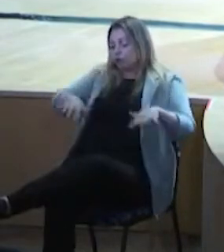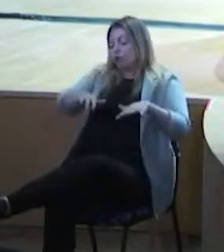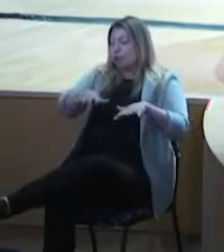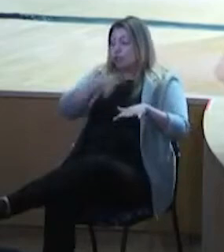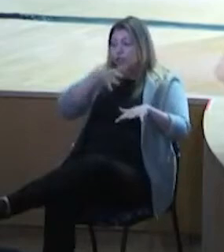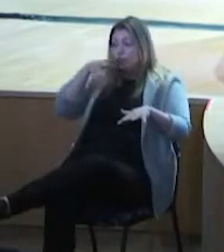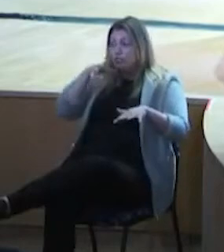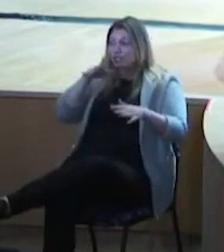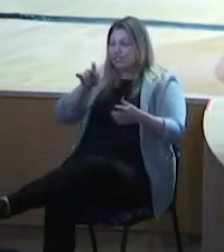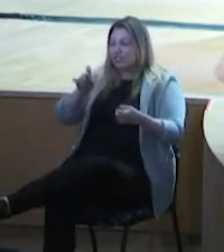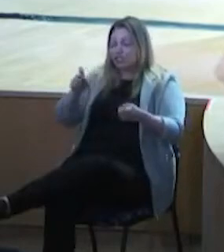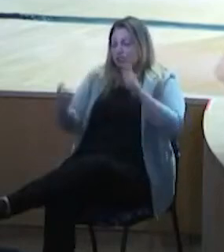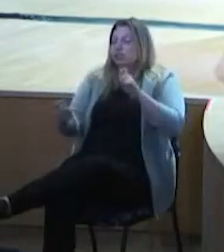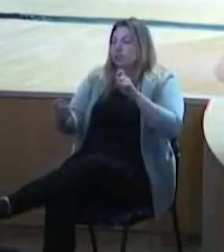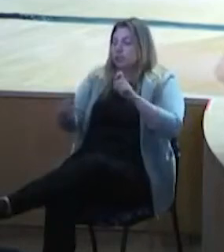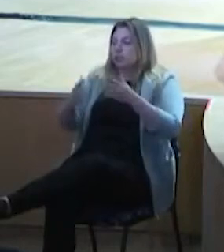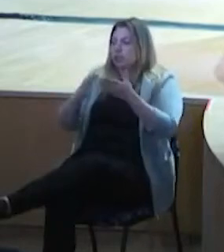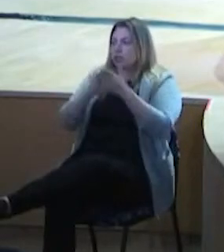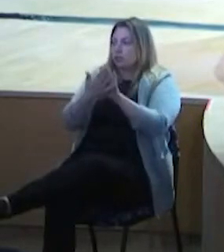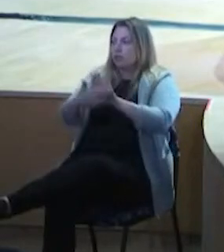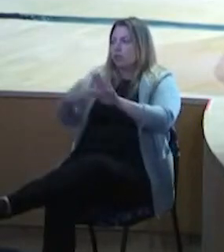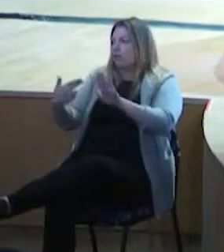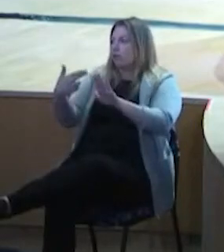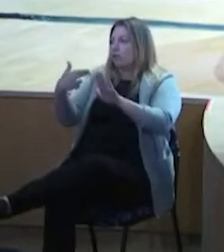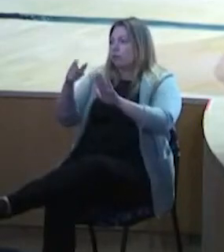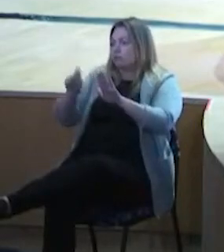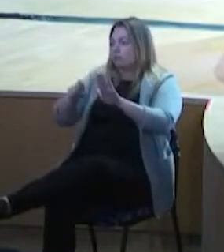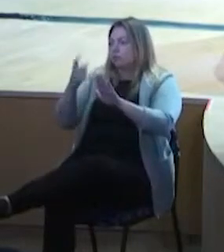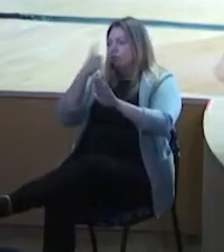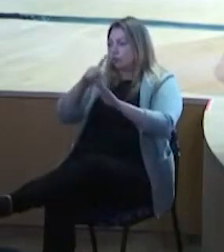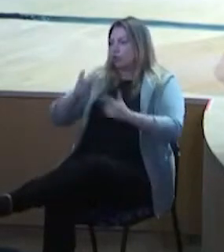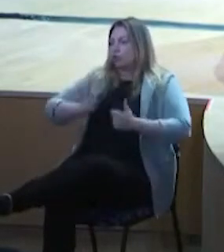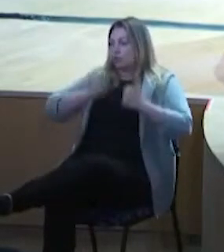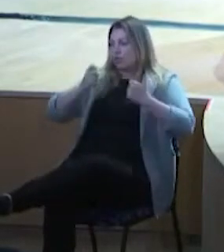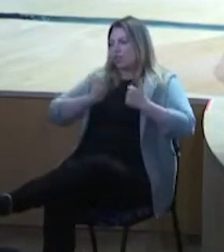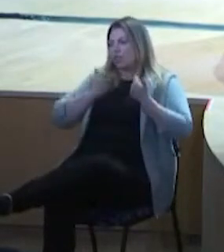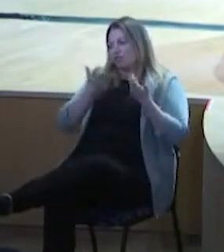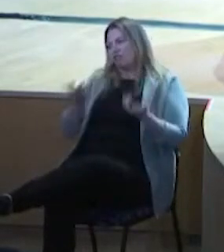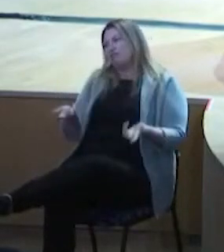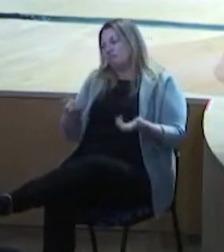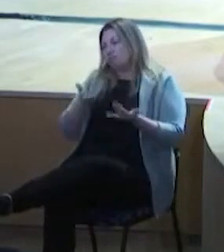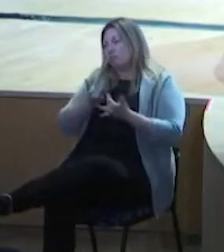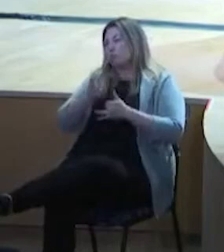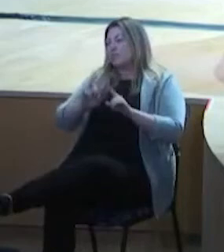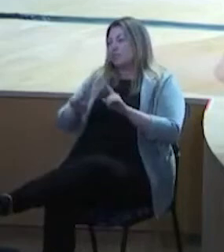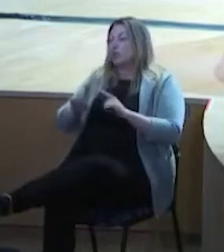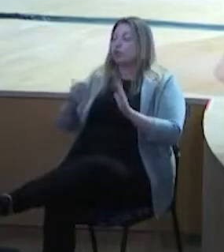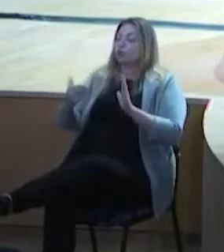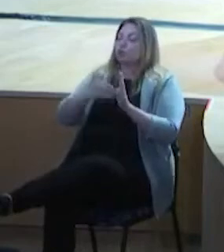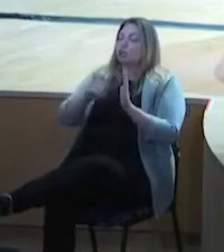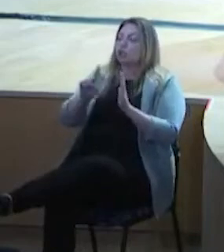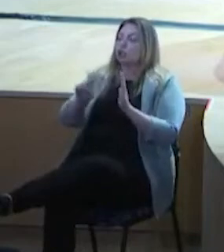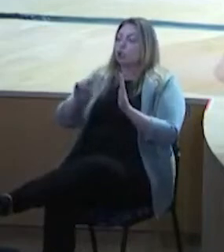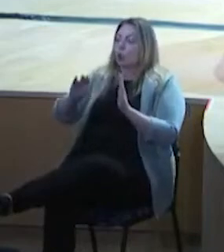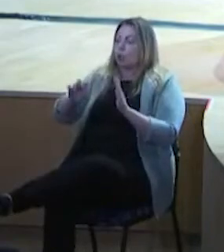now being converted into residential areas through rezoning processes. So there's been a lot of, you know,